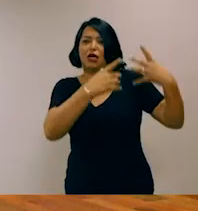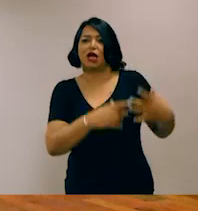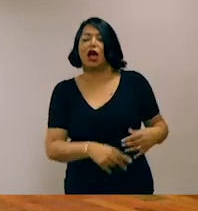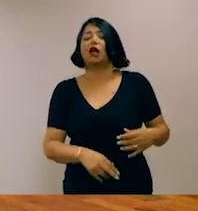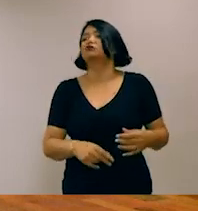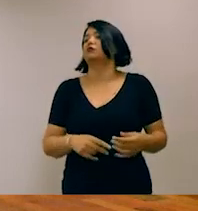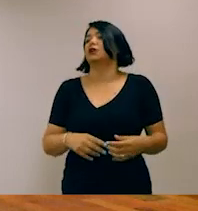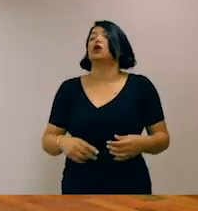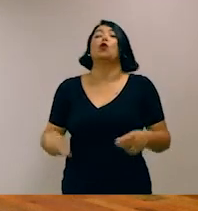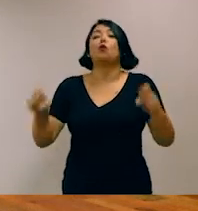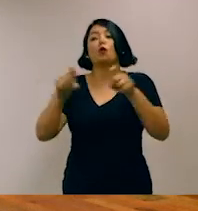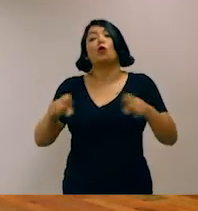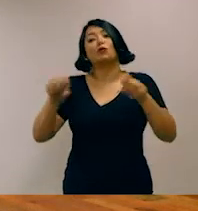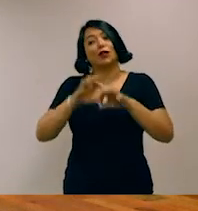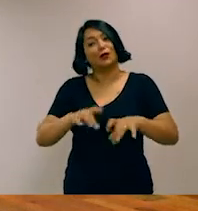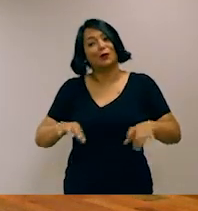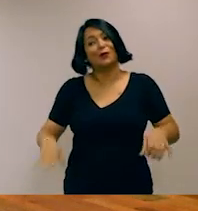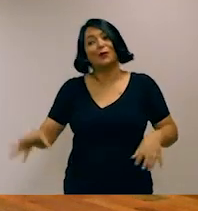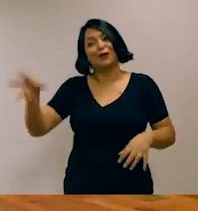the same product.